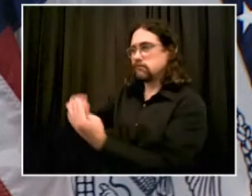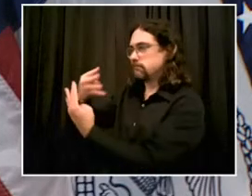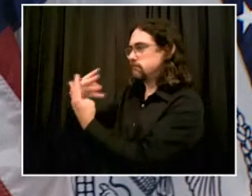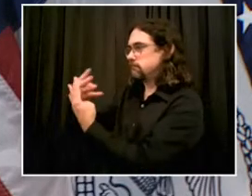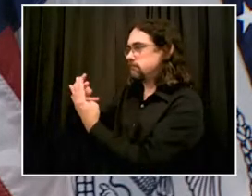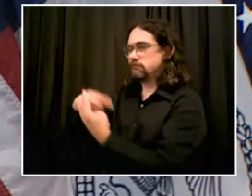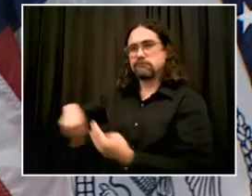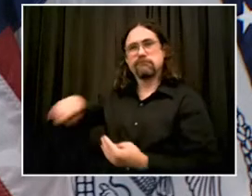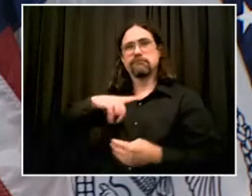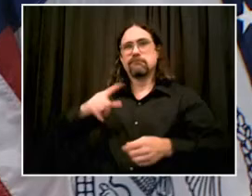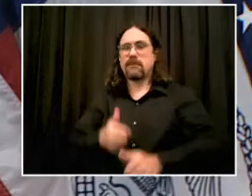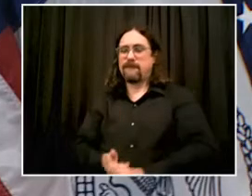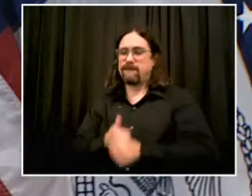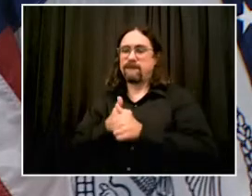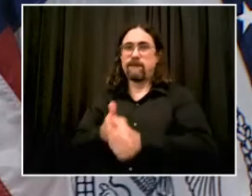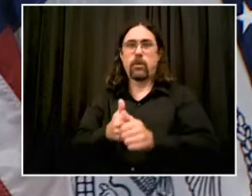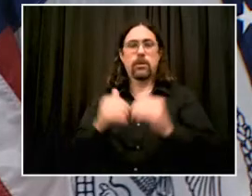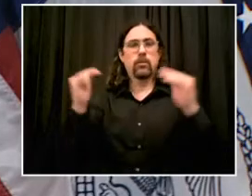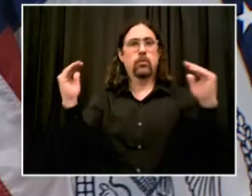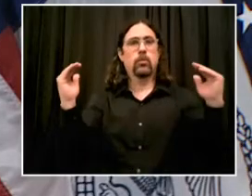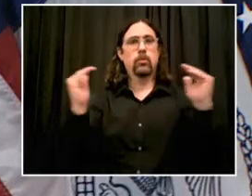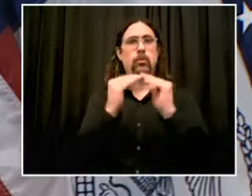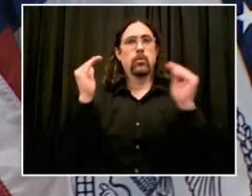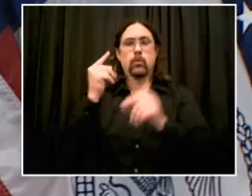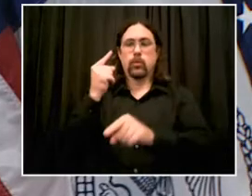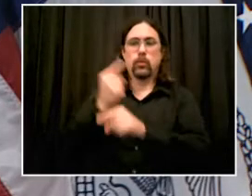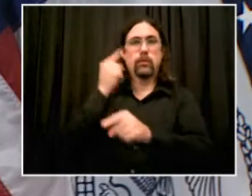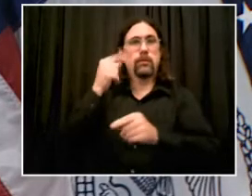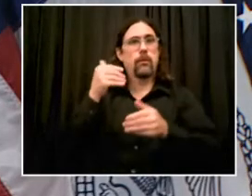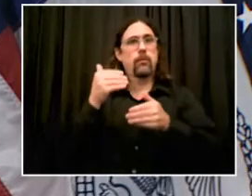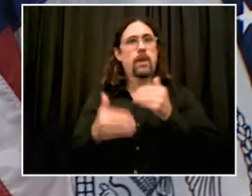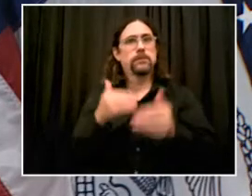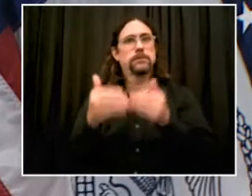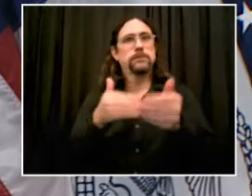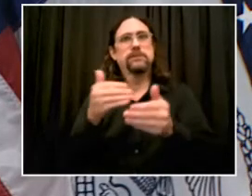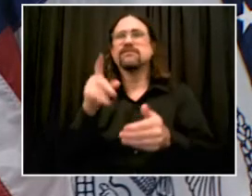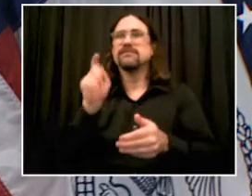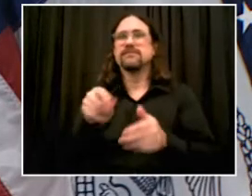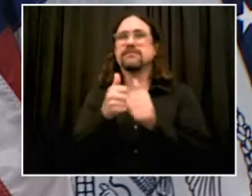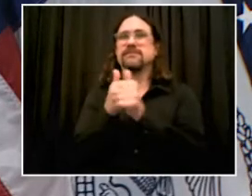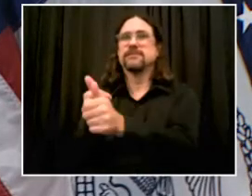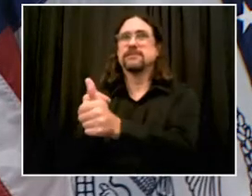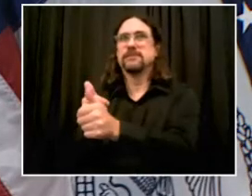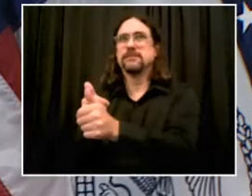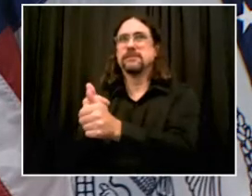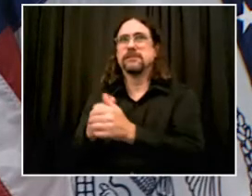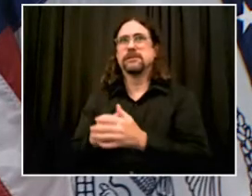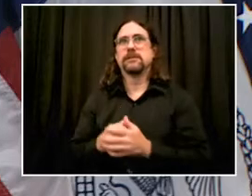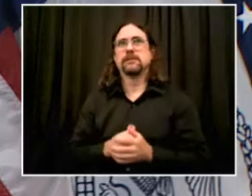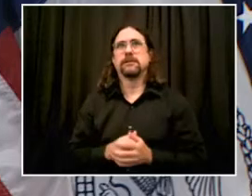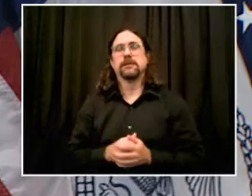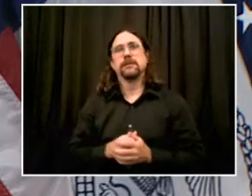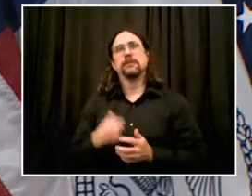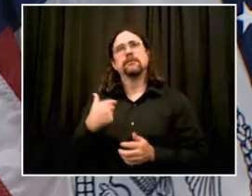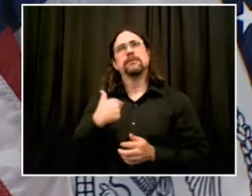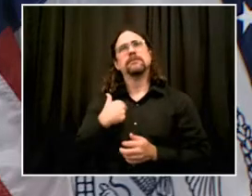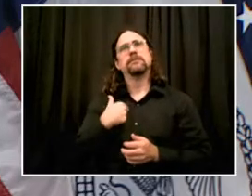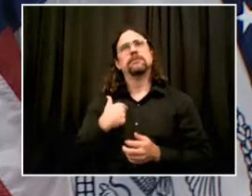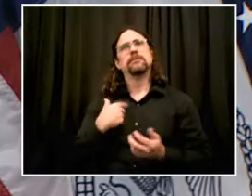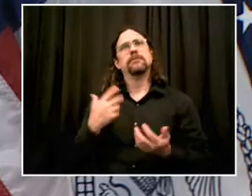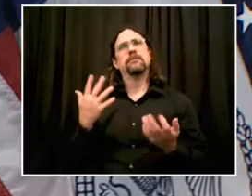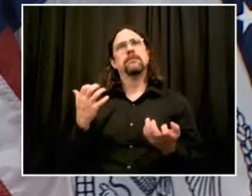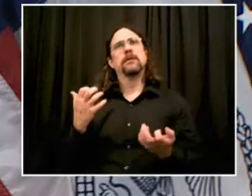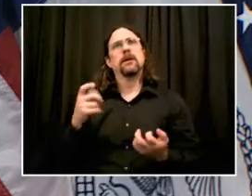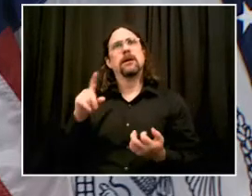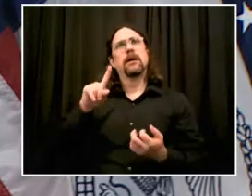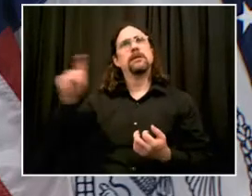Corporation Counsel, Jim Johnson, I want to understand from him, where that boundary is between respecting due